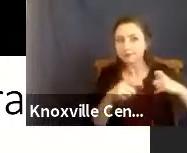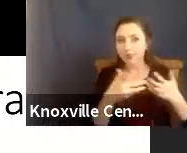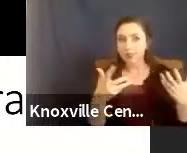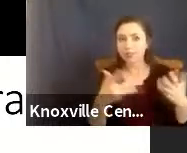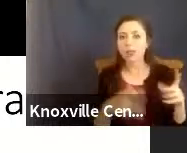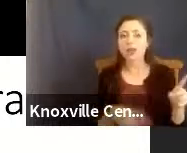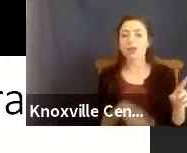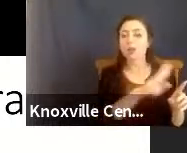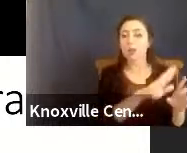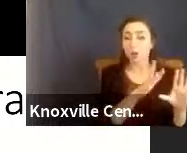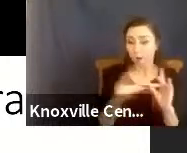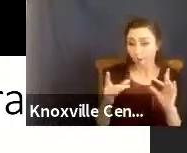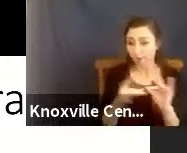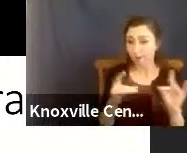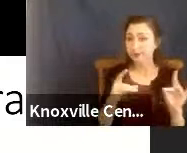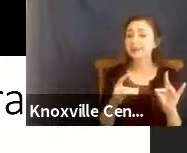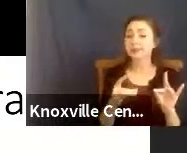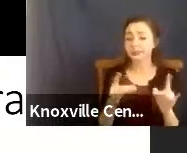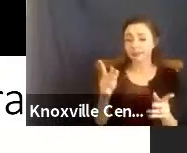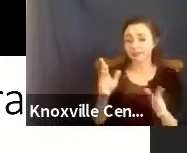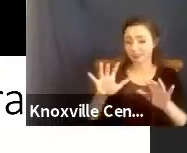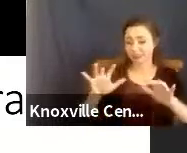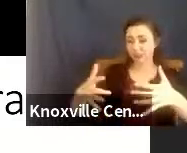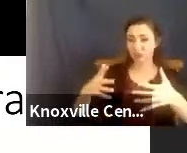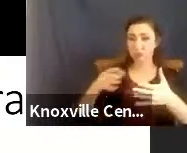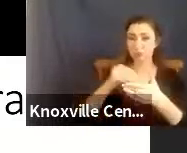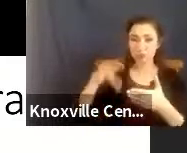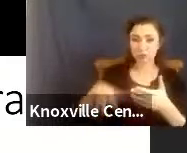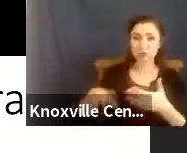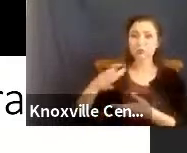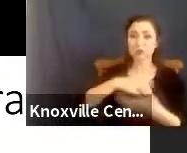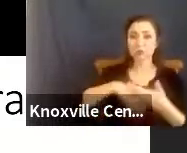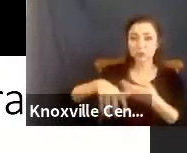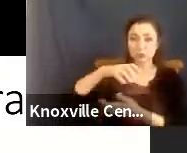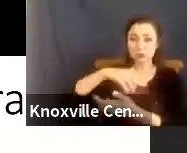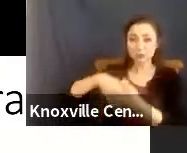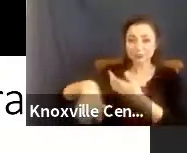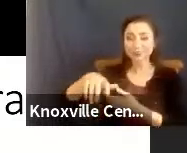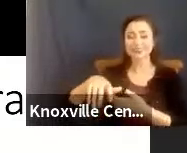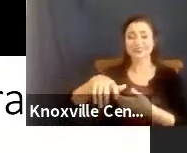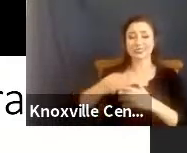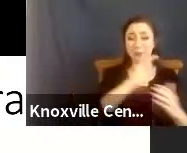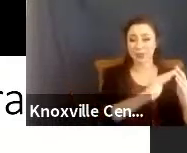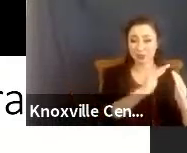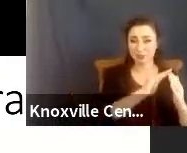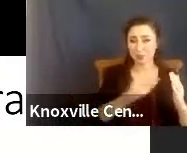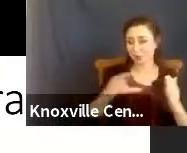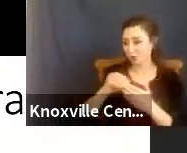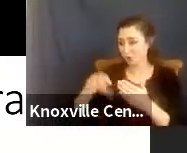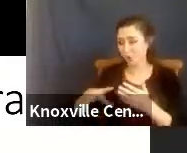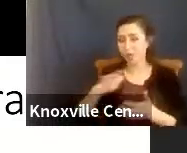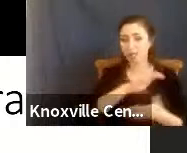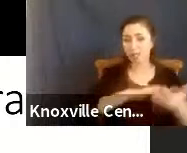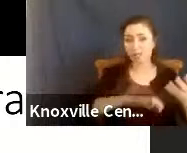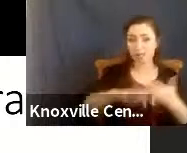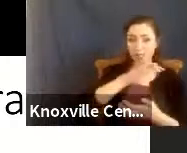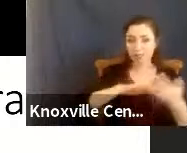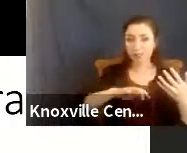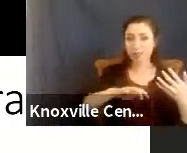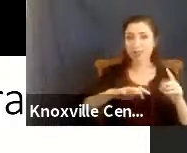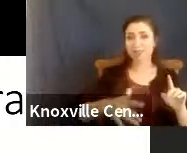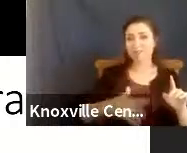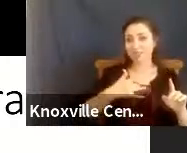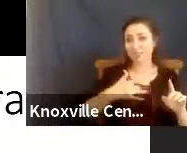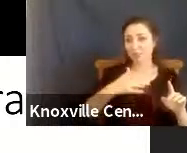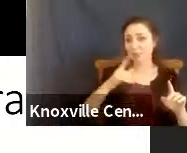that was that these people, these students are mixing in the community, and she felt that they should be approached or